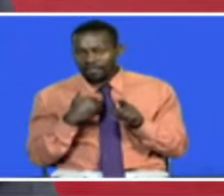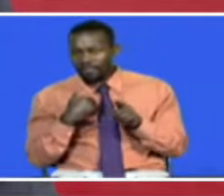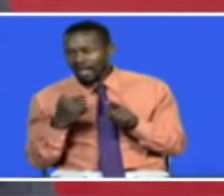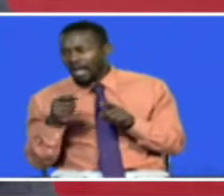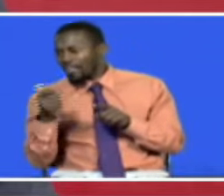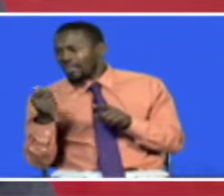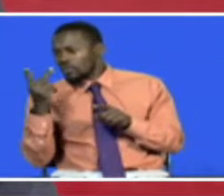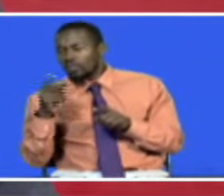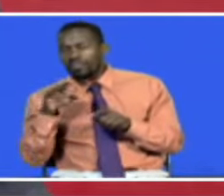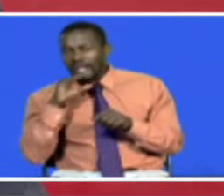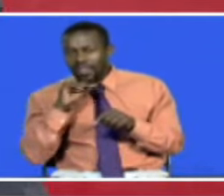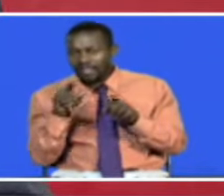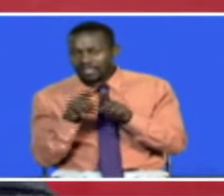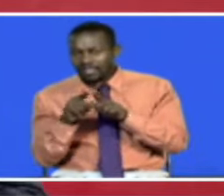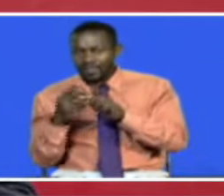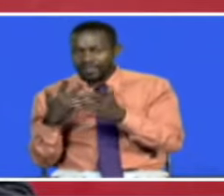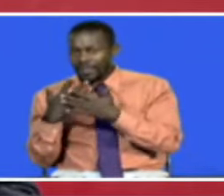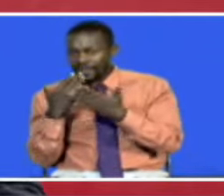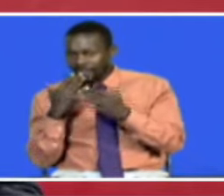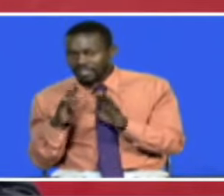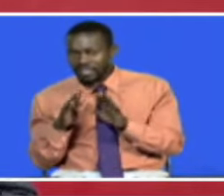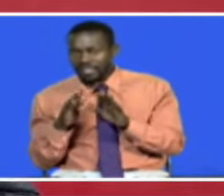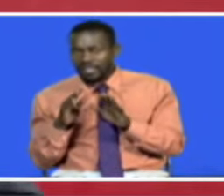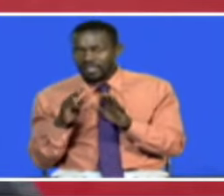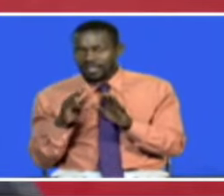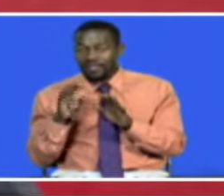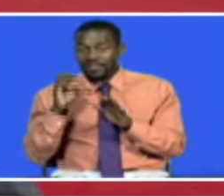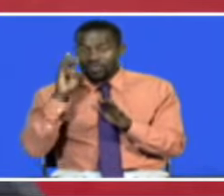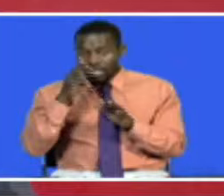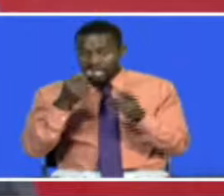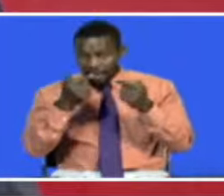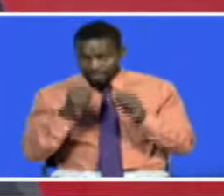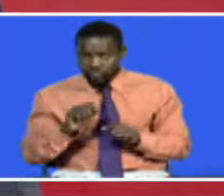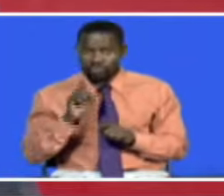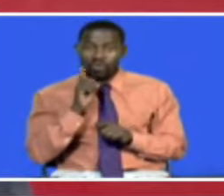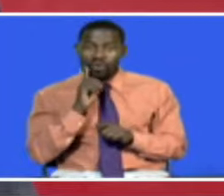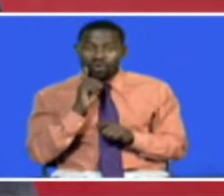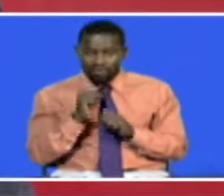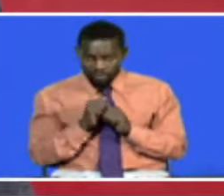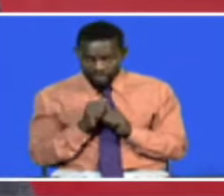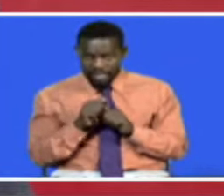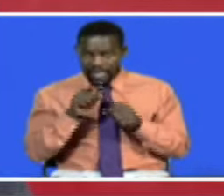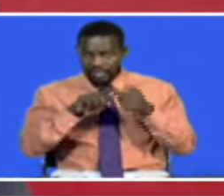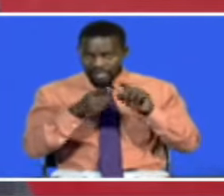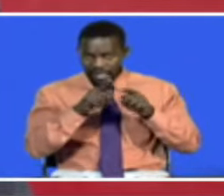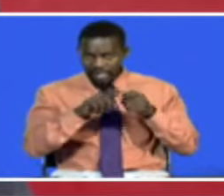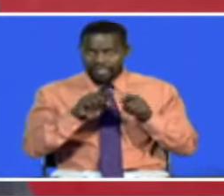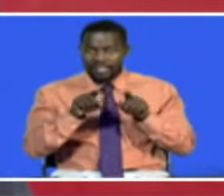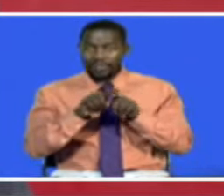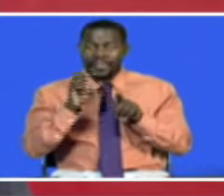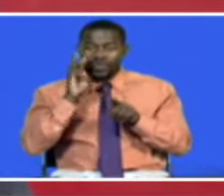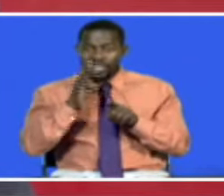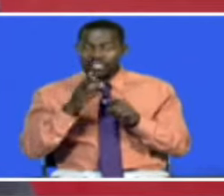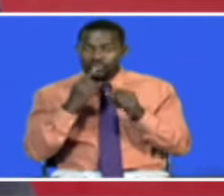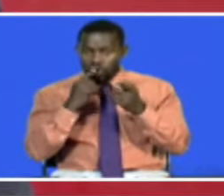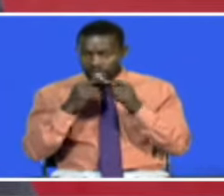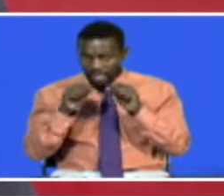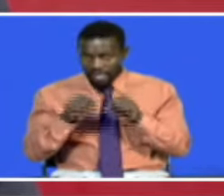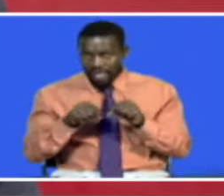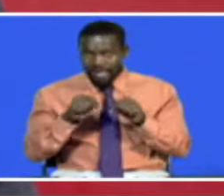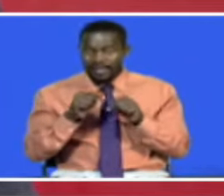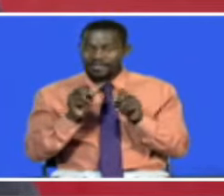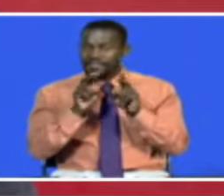Asley and Jamin. Mm-hmm. Fortunately, they'll be here at Standard tomorrow, I hear. I'm hearing rumors, mm-hmm. and they'll talk for themselves. But for me, it was very